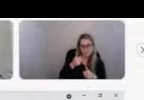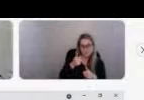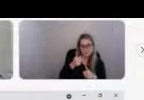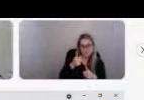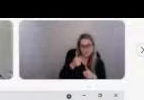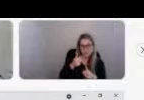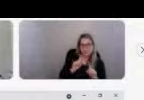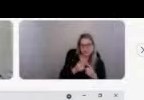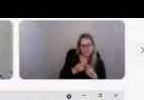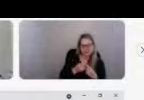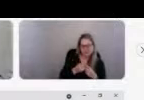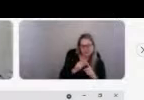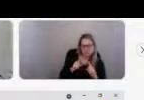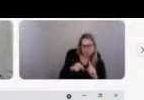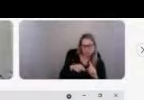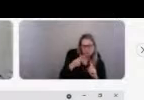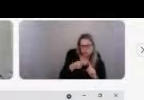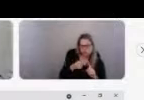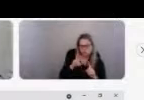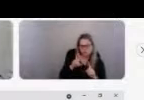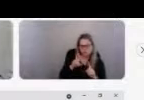wanna win races